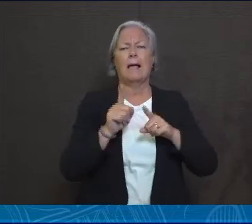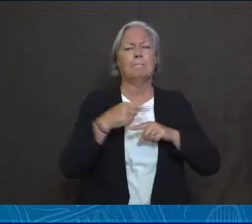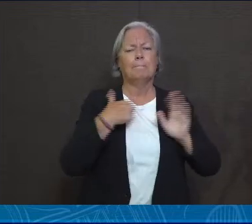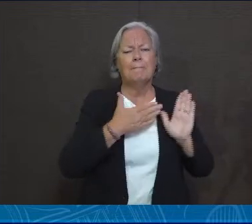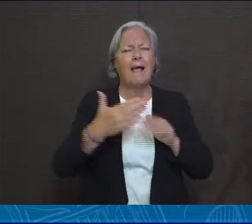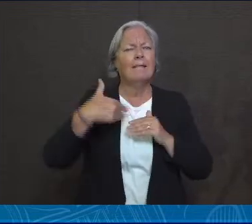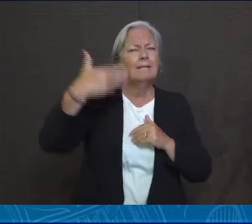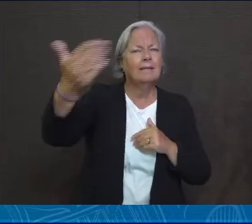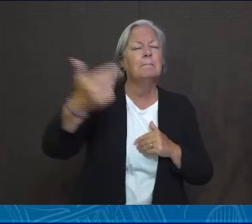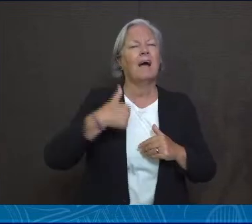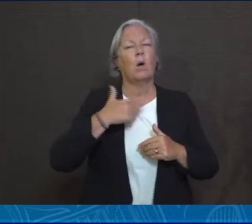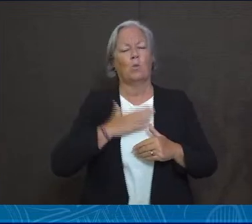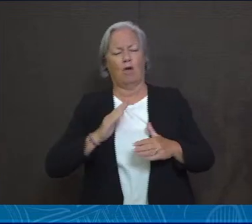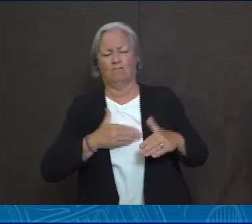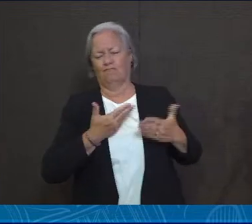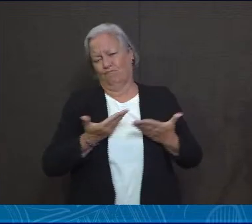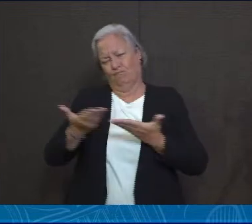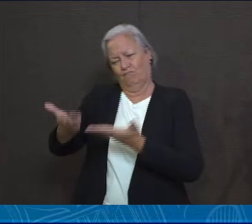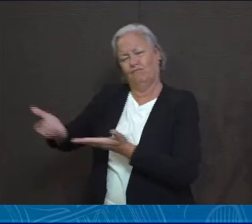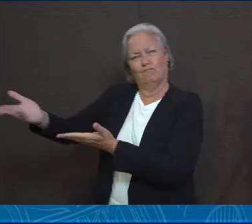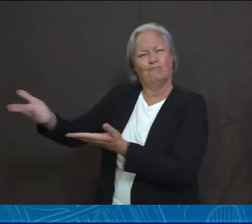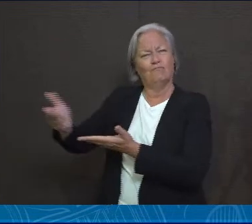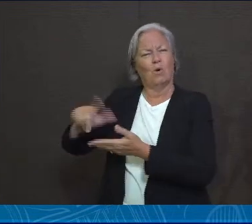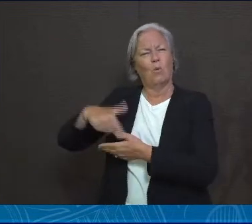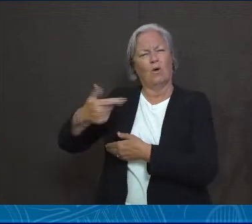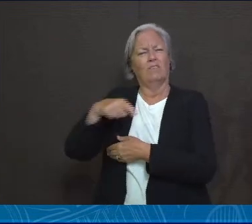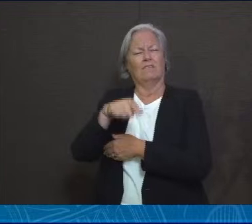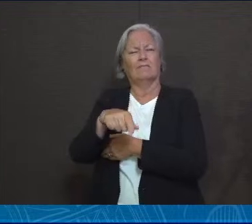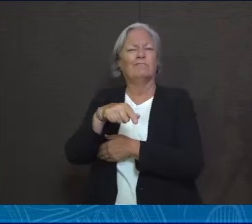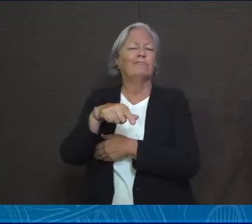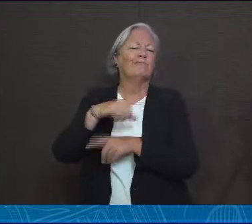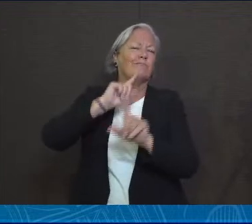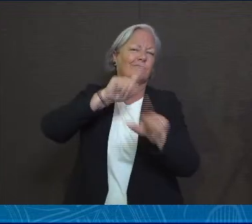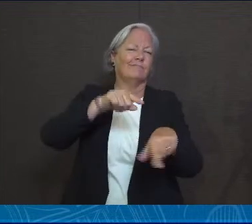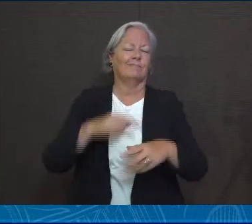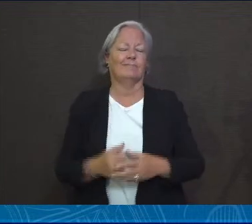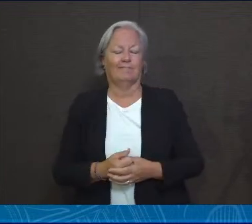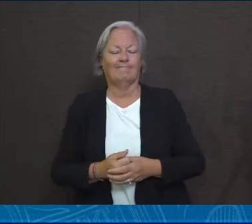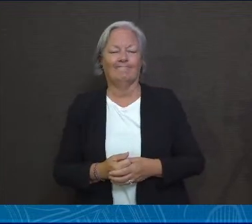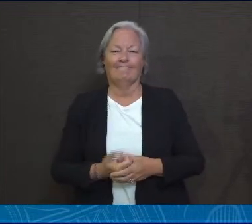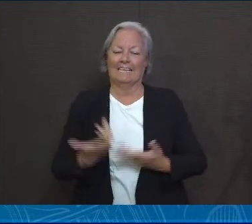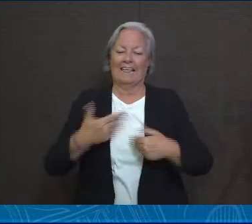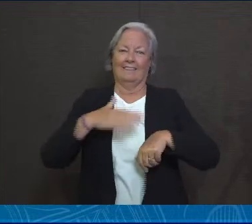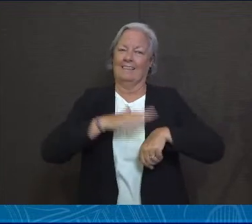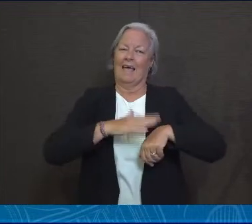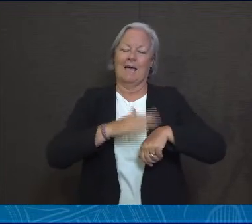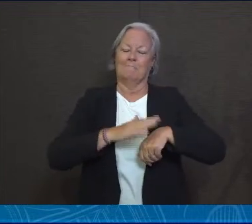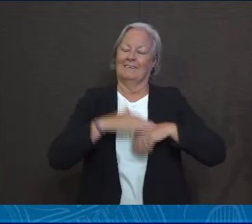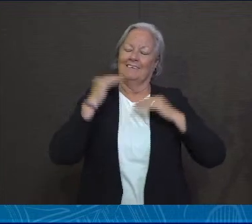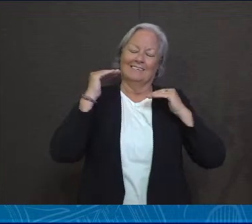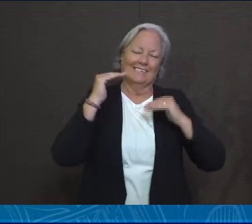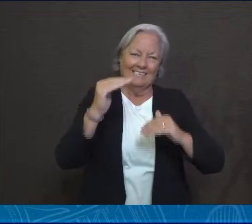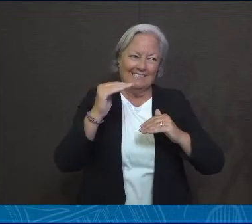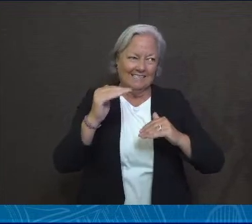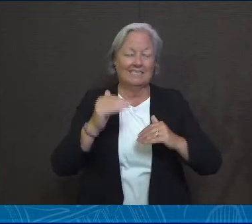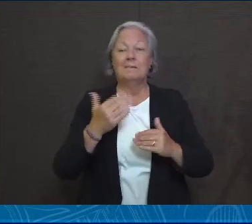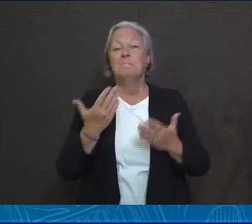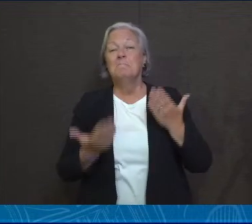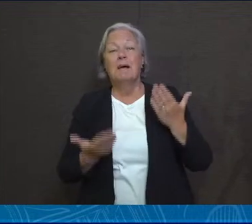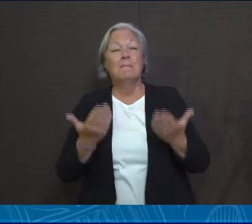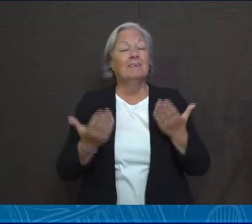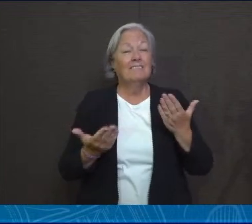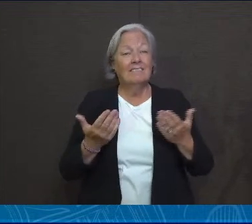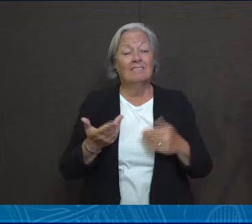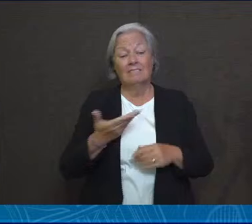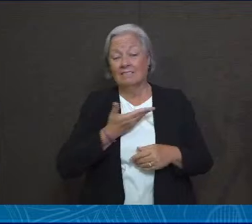others. Thank you very much. I note that time is not on our side, so I might offer an opportunity to the